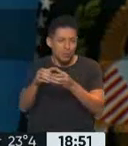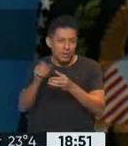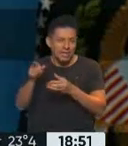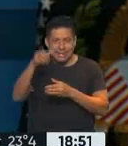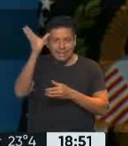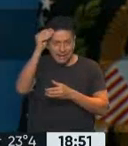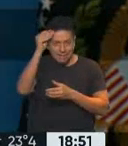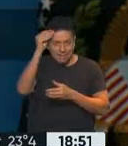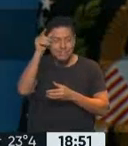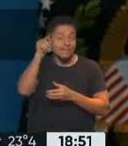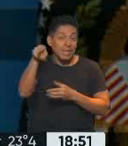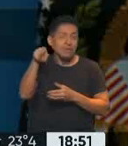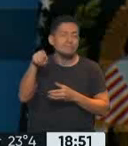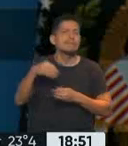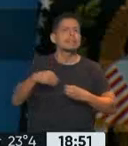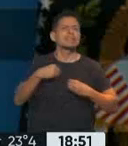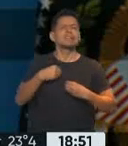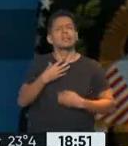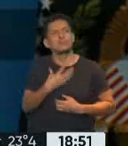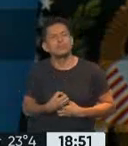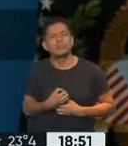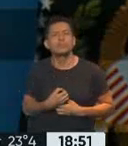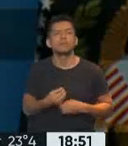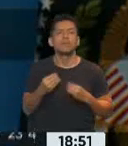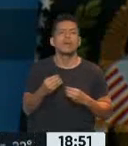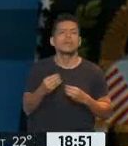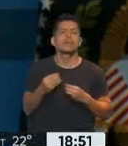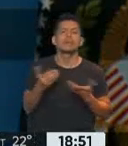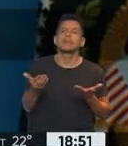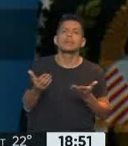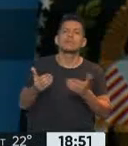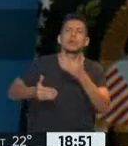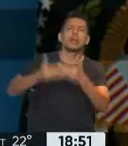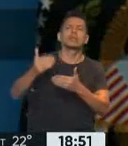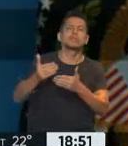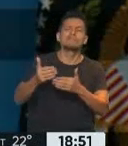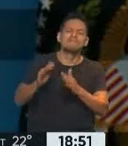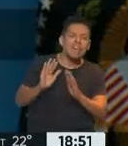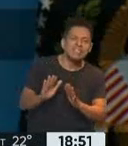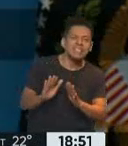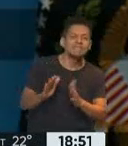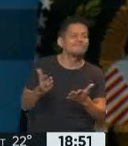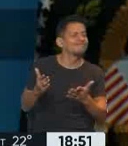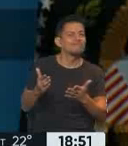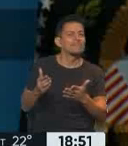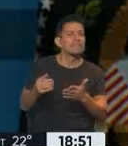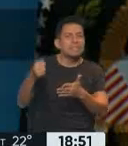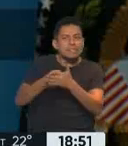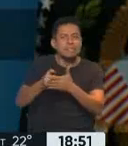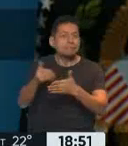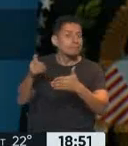as frustrated by the pace of progress, which they have everything, they've done everything they can to slow